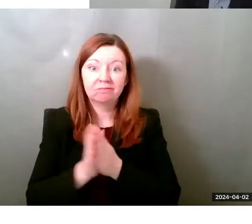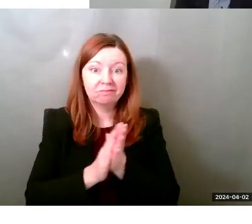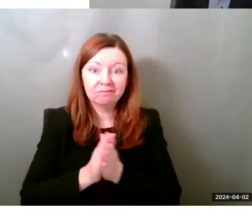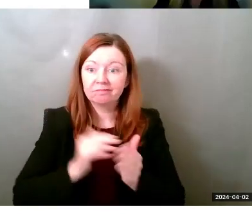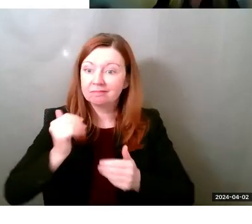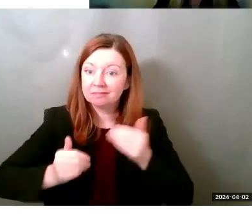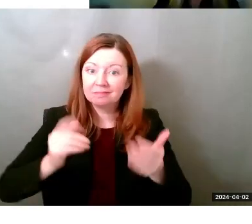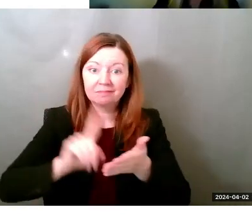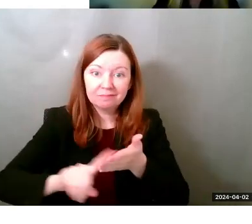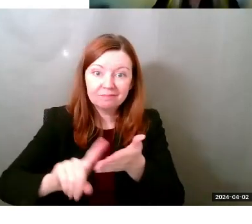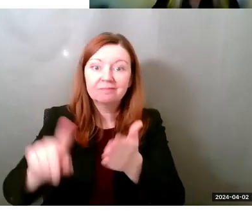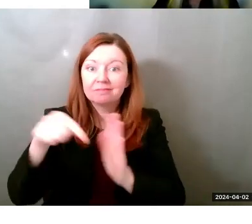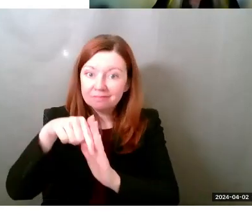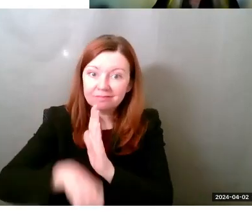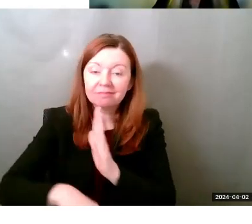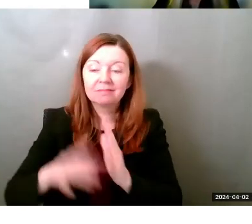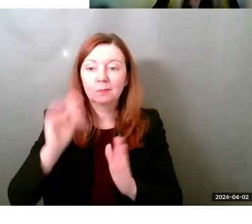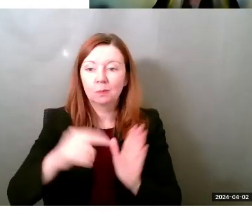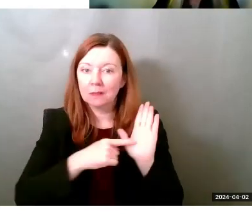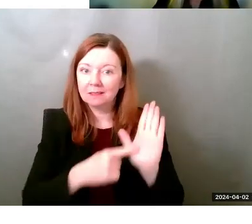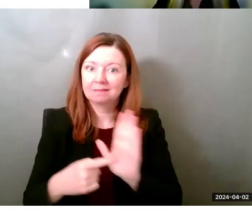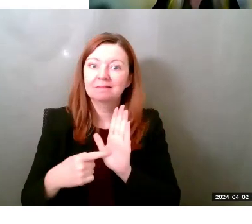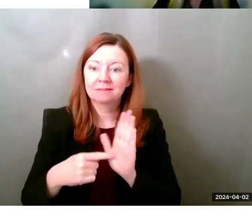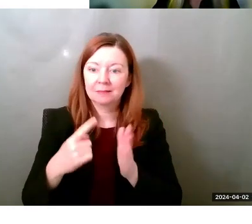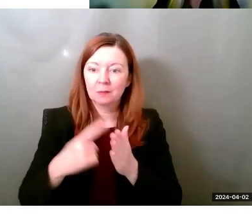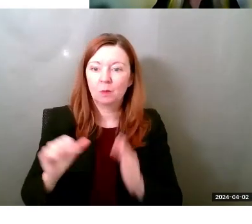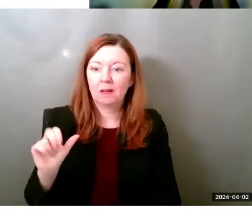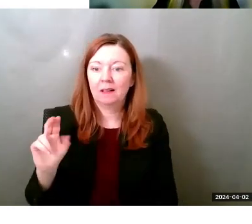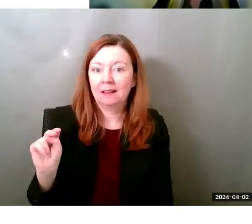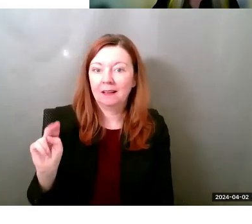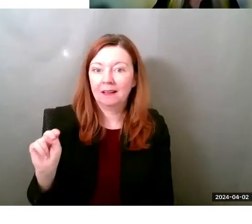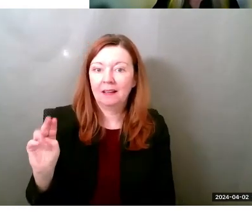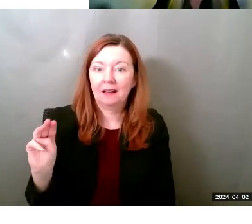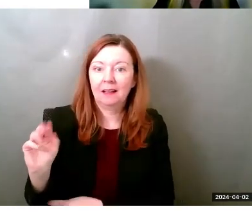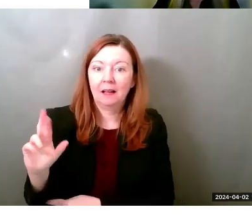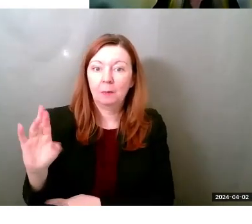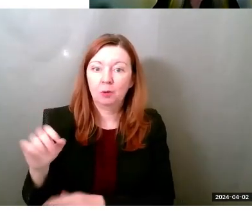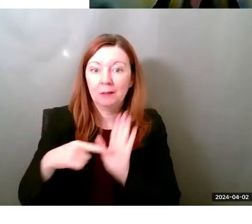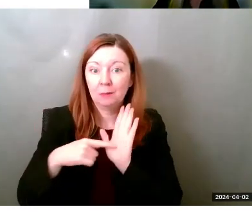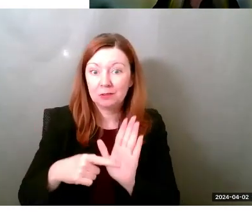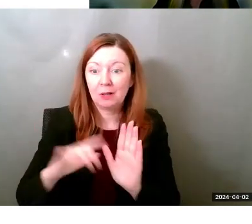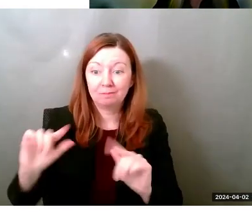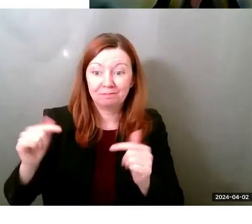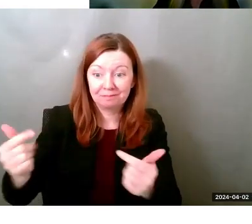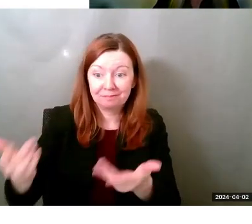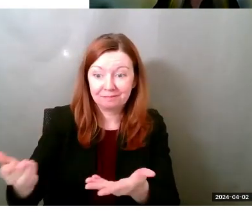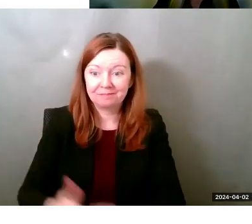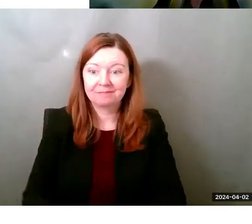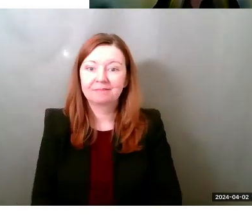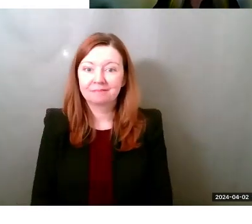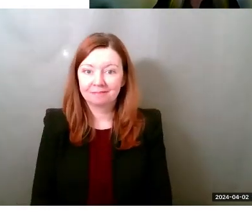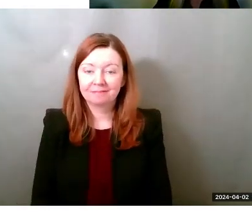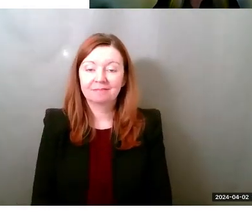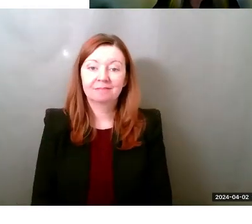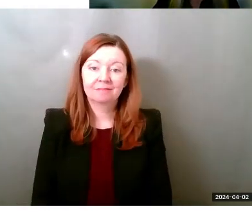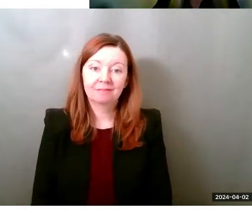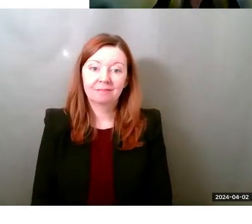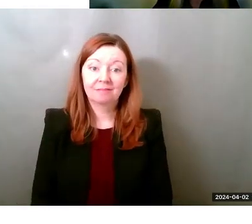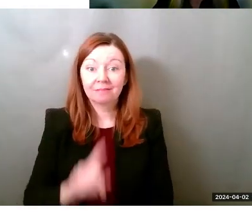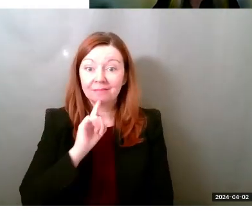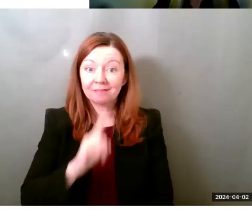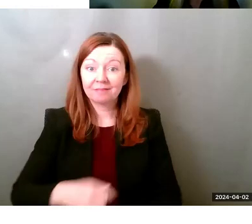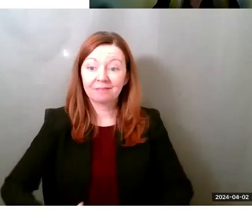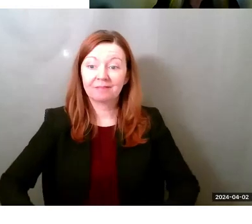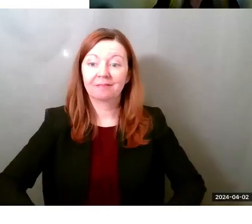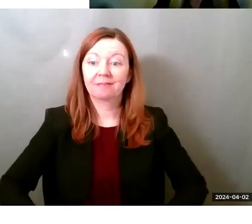and will be shown by what Anne Marie is going to walk you through here. So Anne Marie, if you want to take it away. Sure.